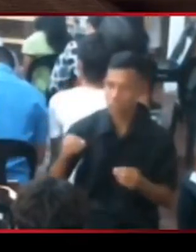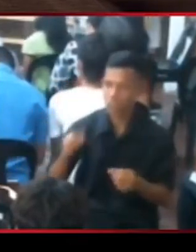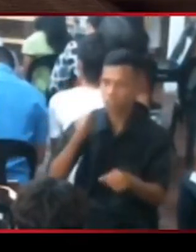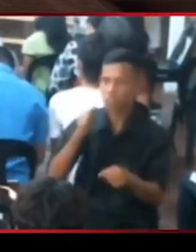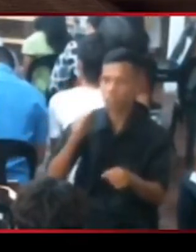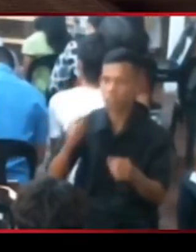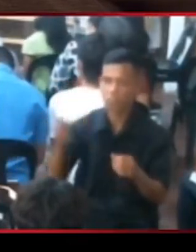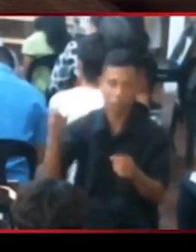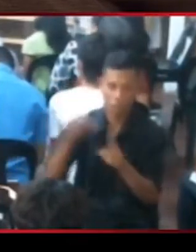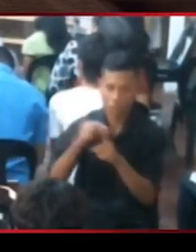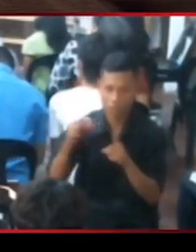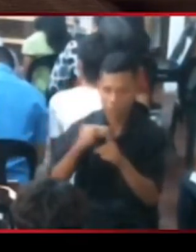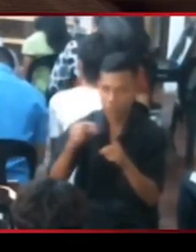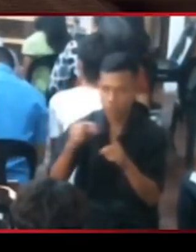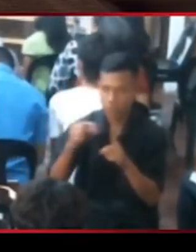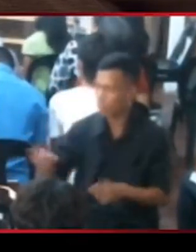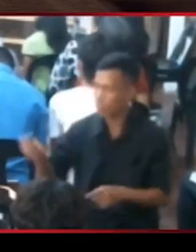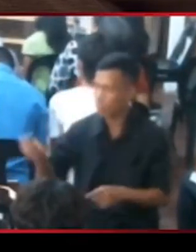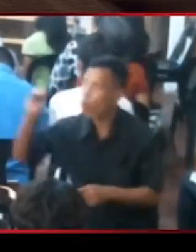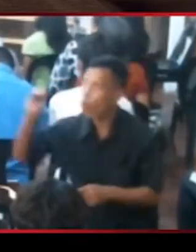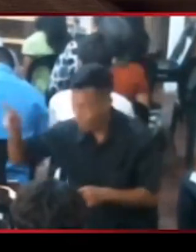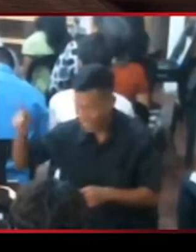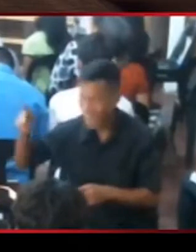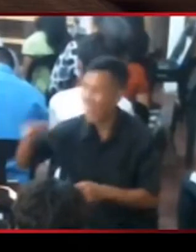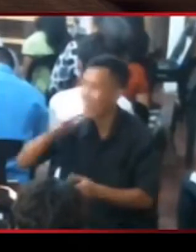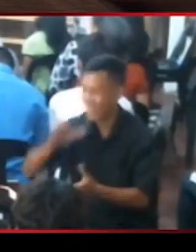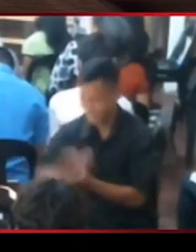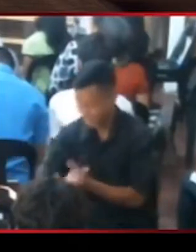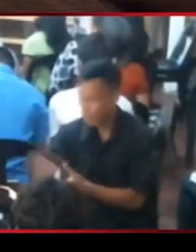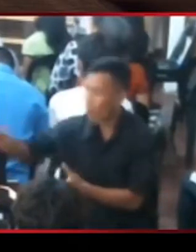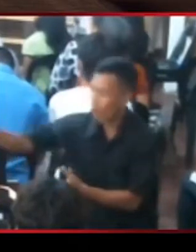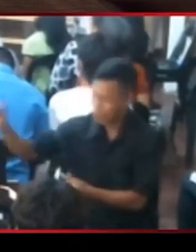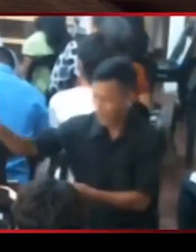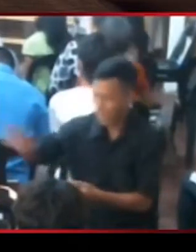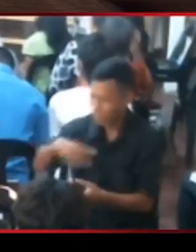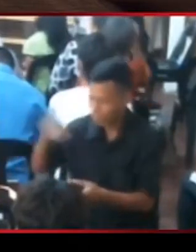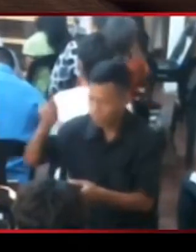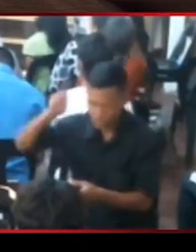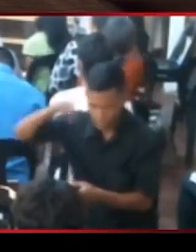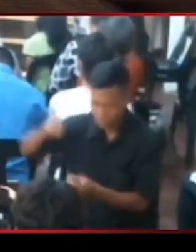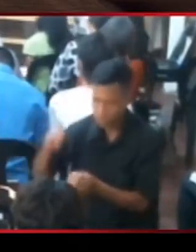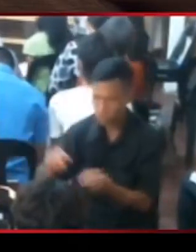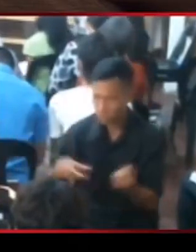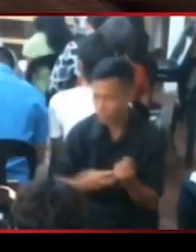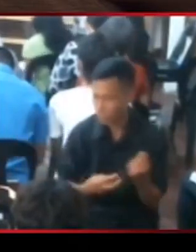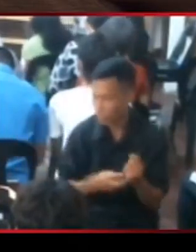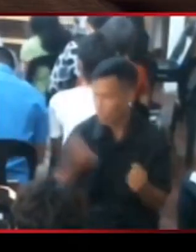And then you run off the other direction. Now, what did God say I was supposed to do?